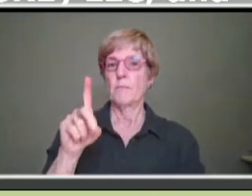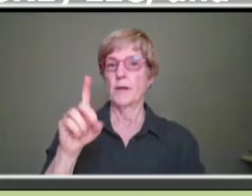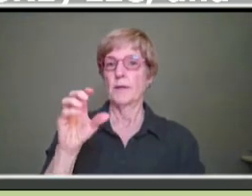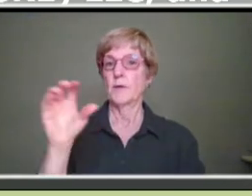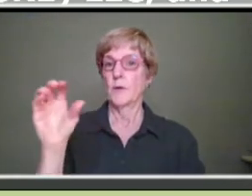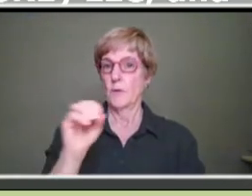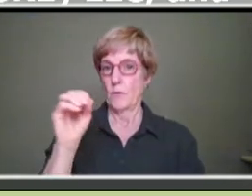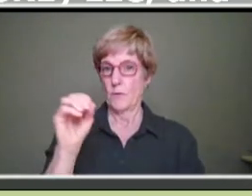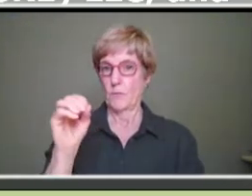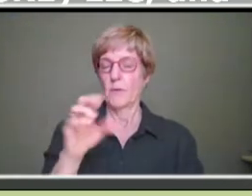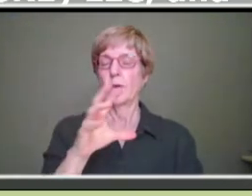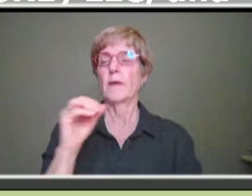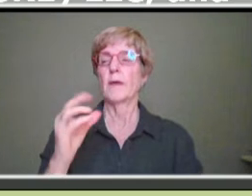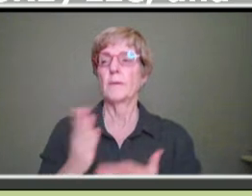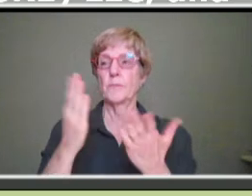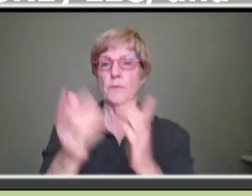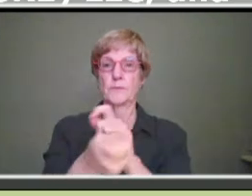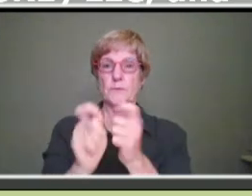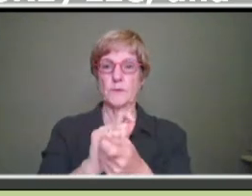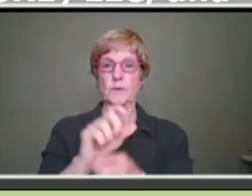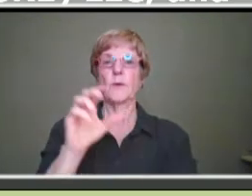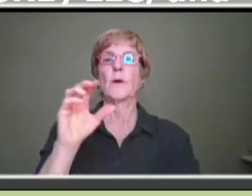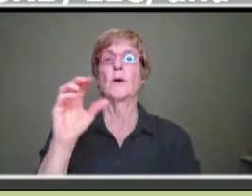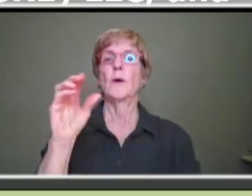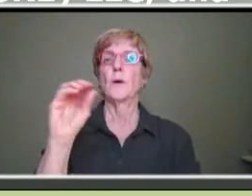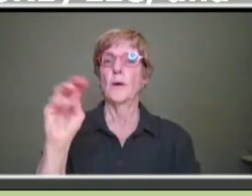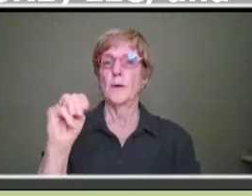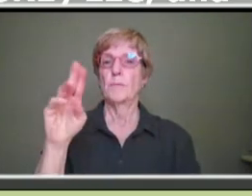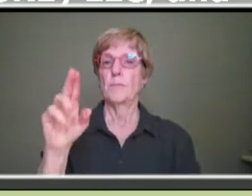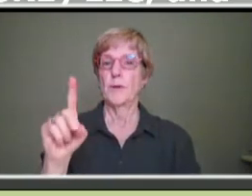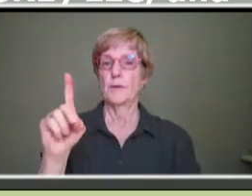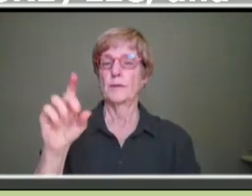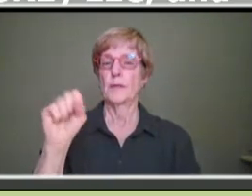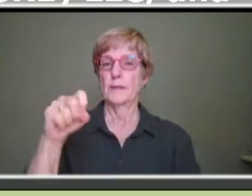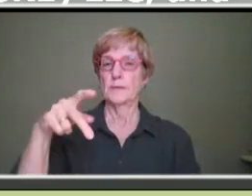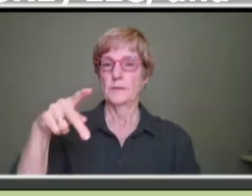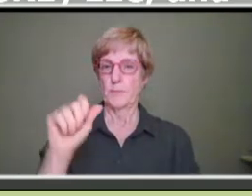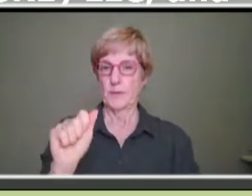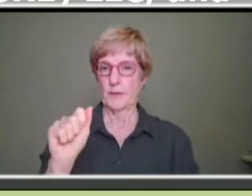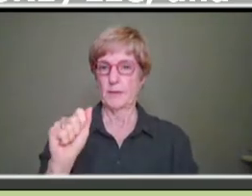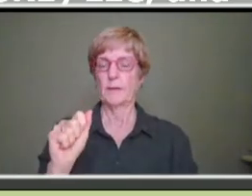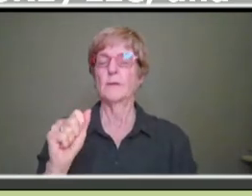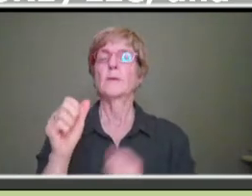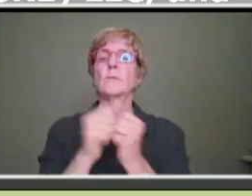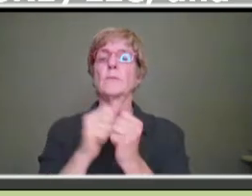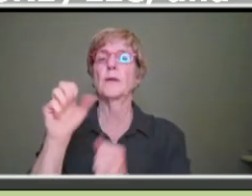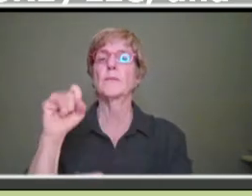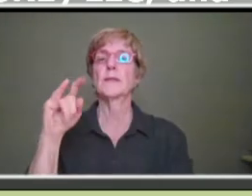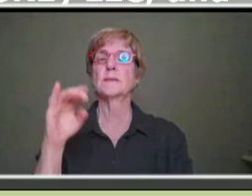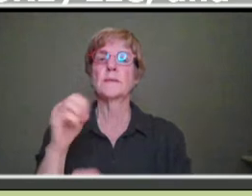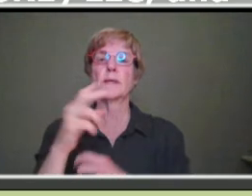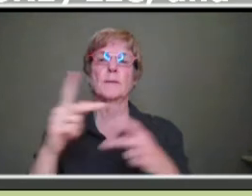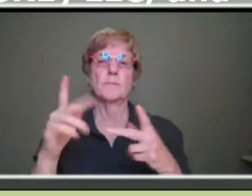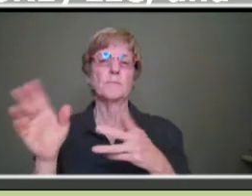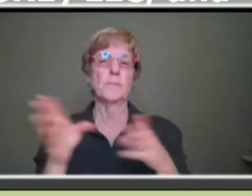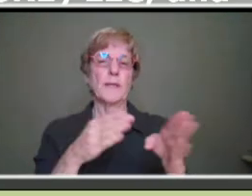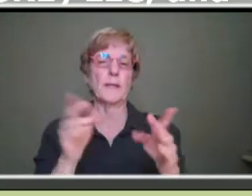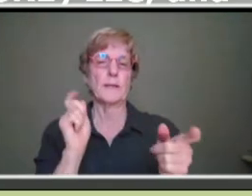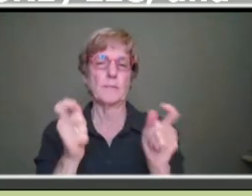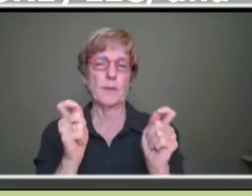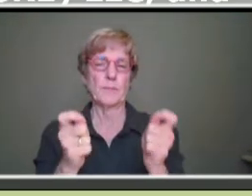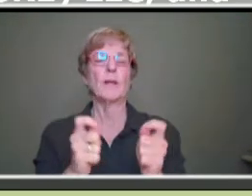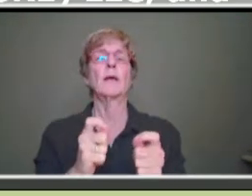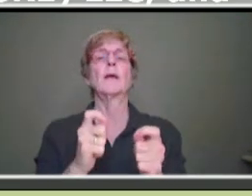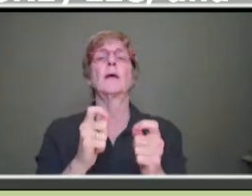optional and the proposed zoning is mud ospa mixed use the development optional with the site plan Amendment the zoning committee vote